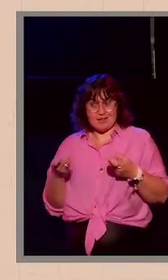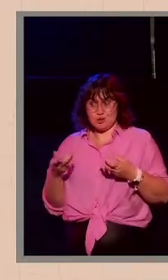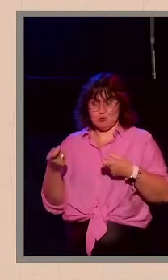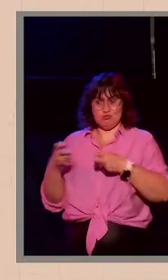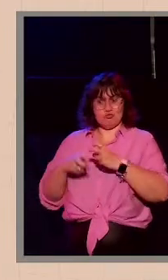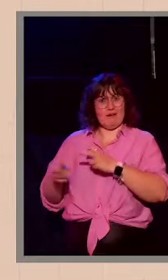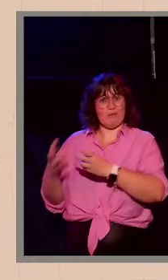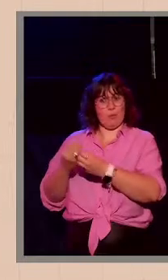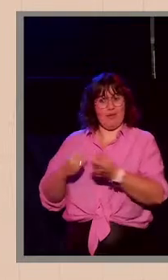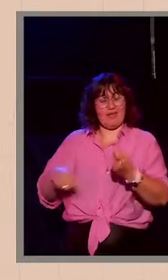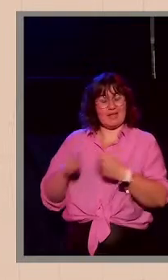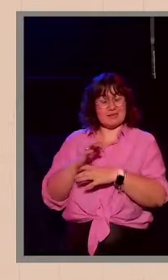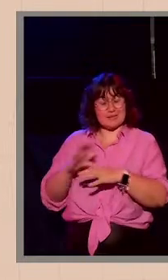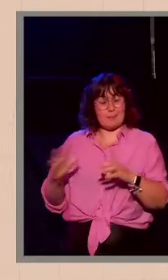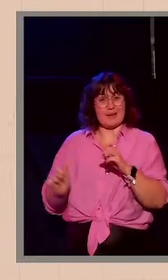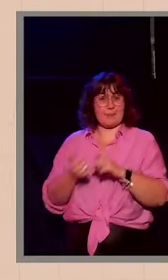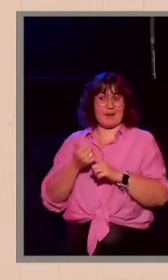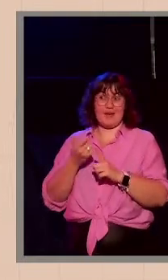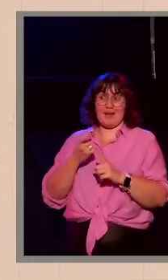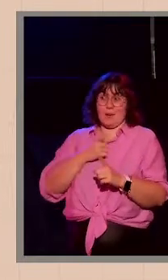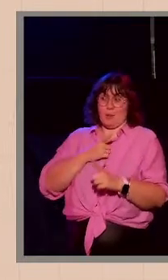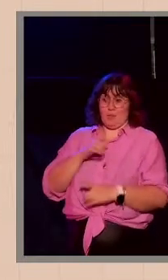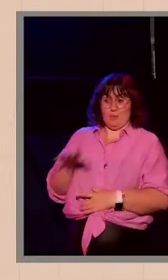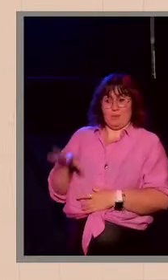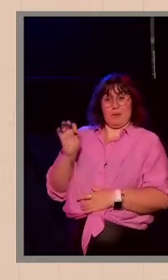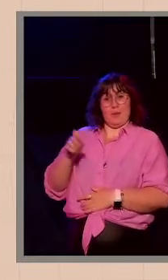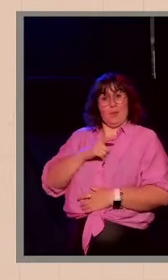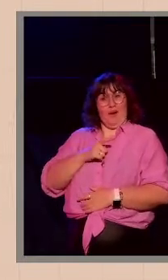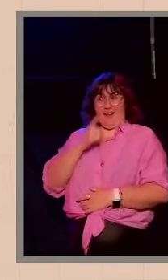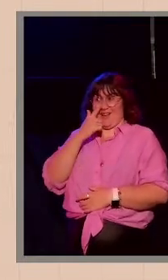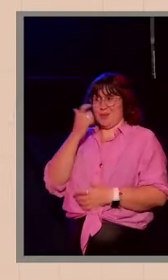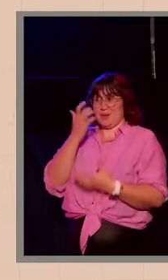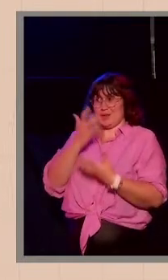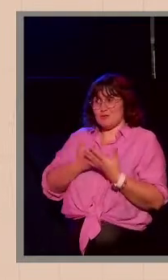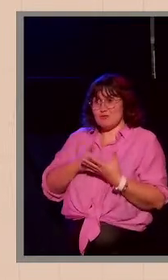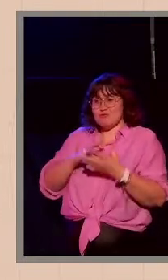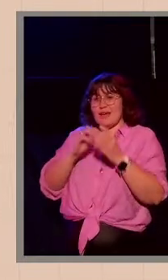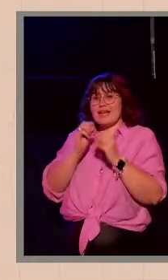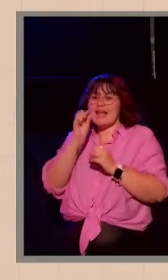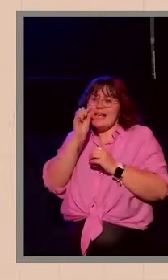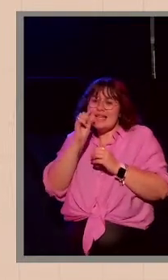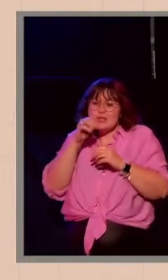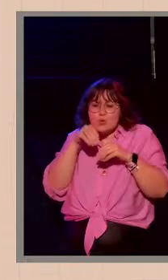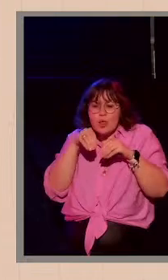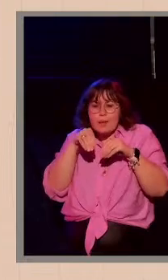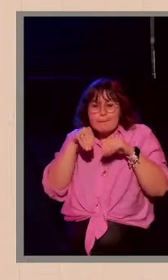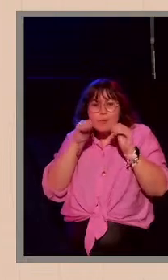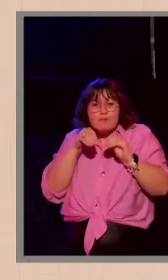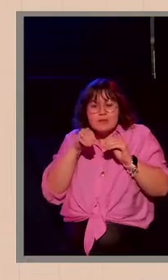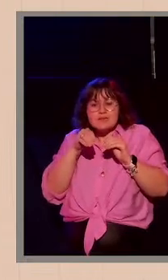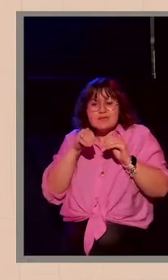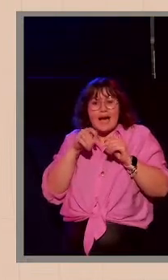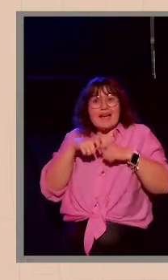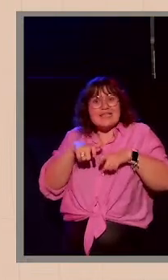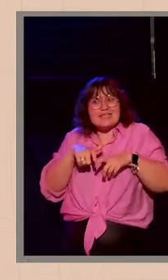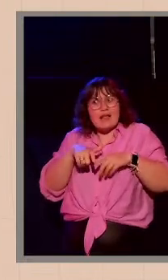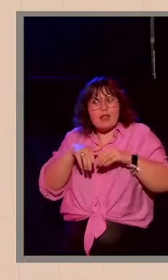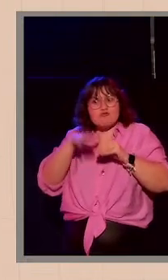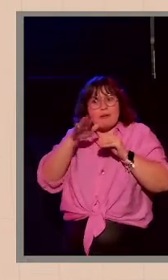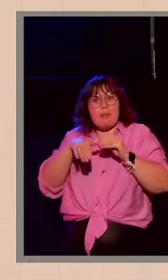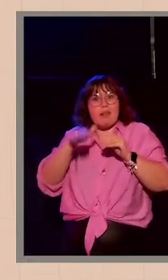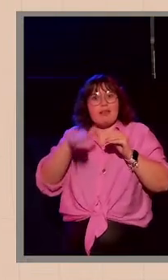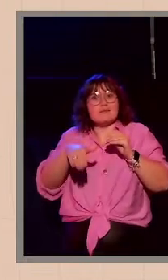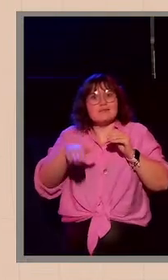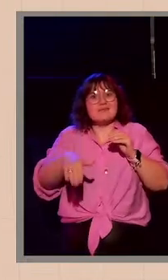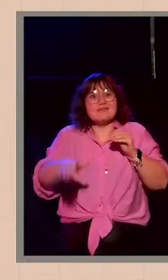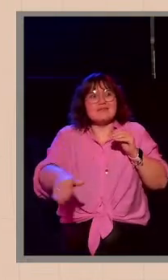And in particular, it's been selected because you can make very little movement and it moves. So some of the people